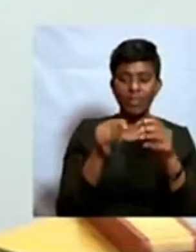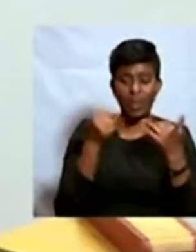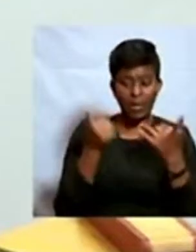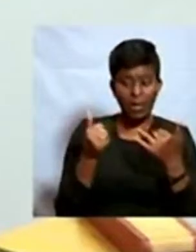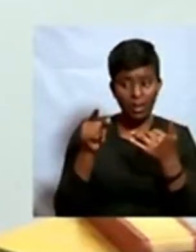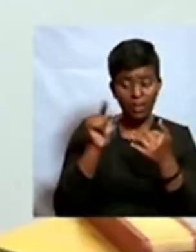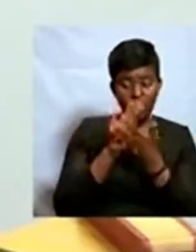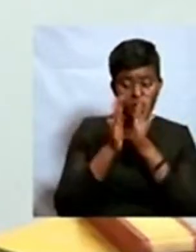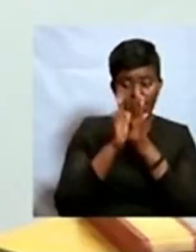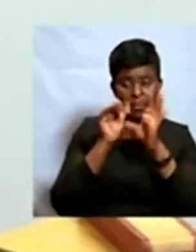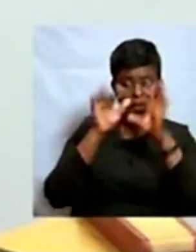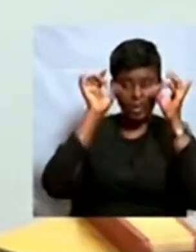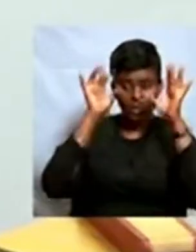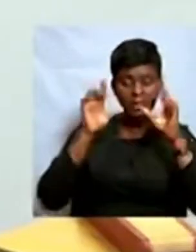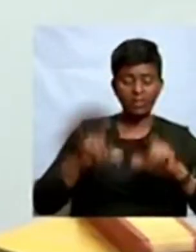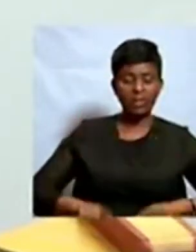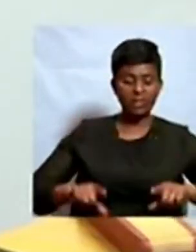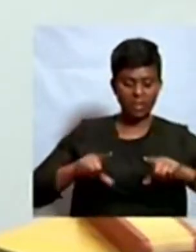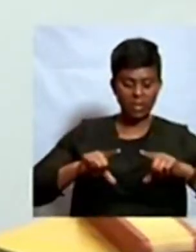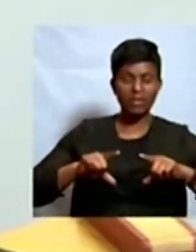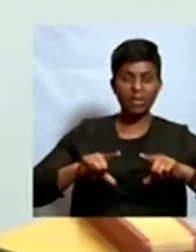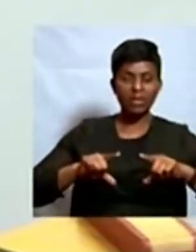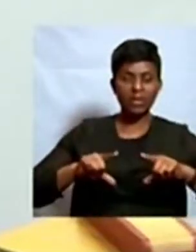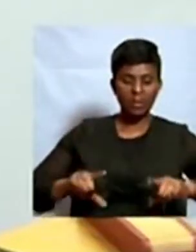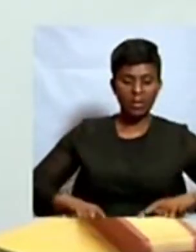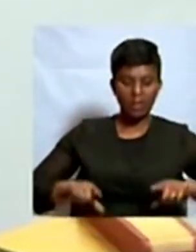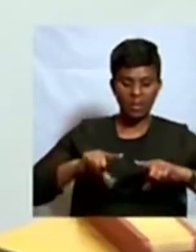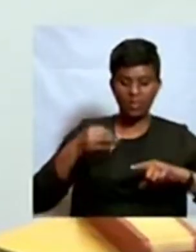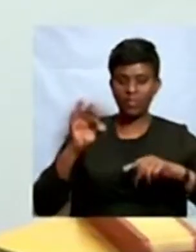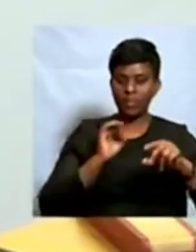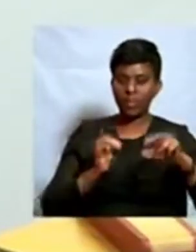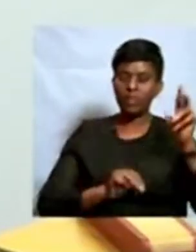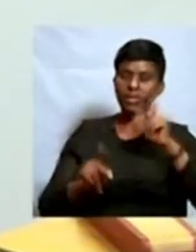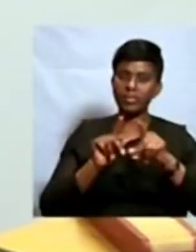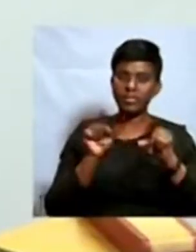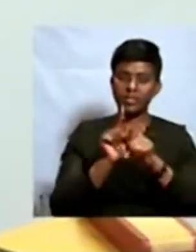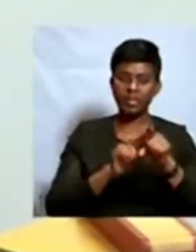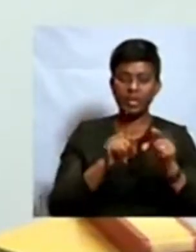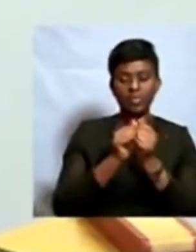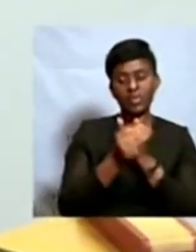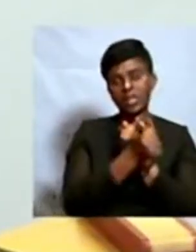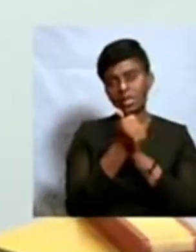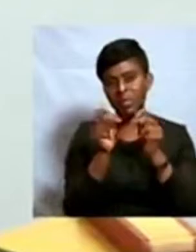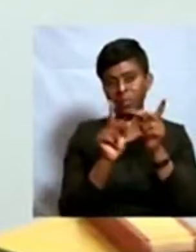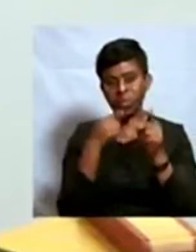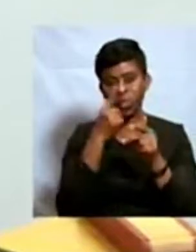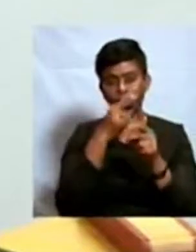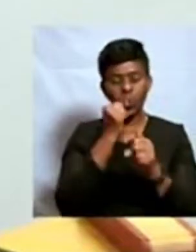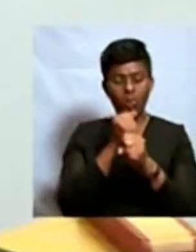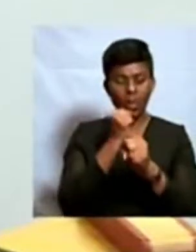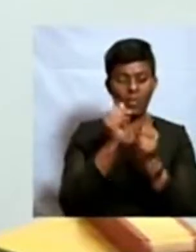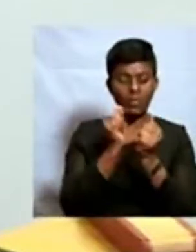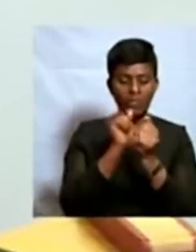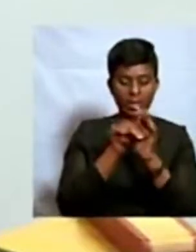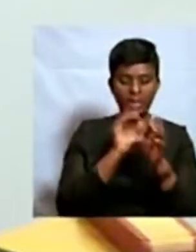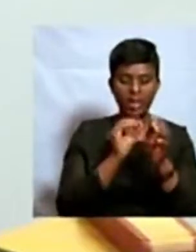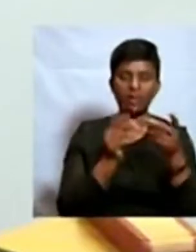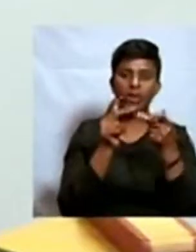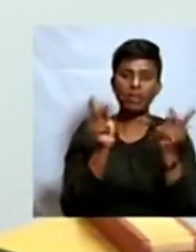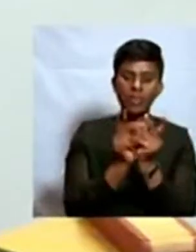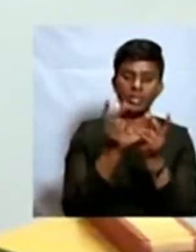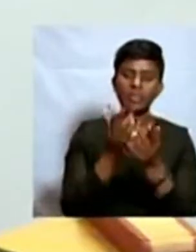endanger the lives of our citizens and that of others that operate within our space. I